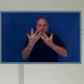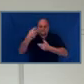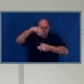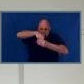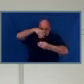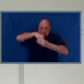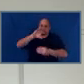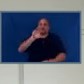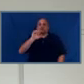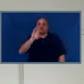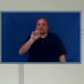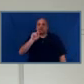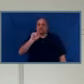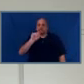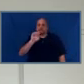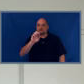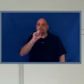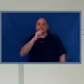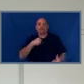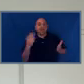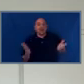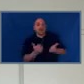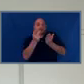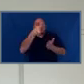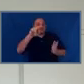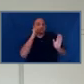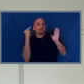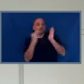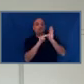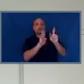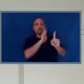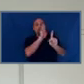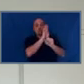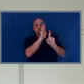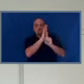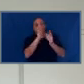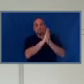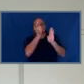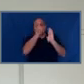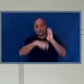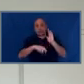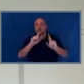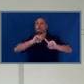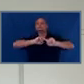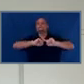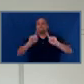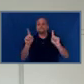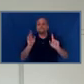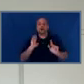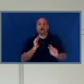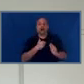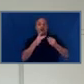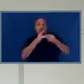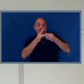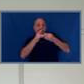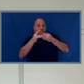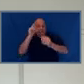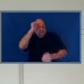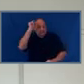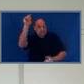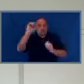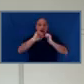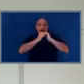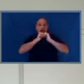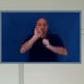And so I would encourage you to check out her publication. But our leading hypothesis for how these